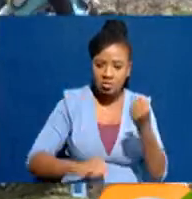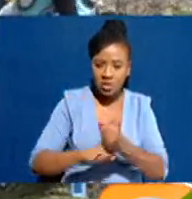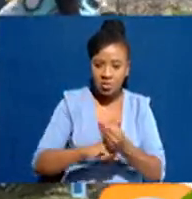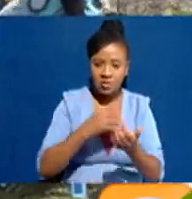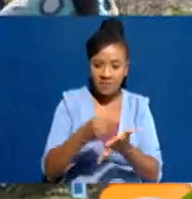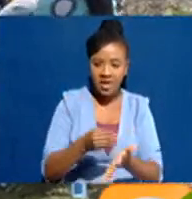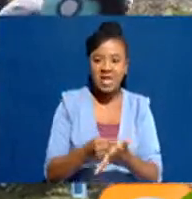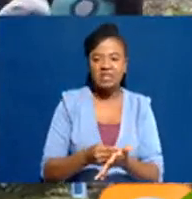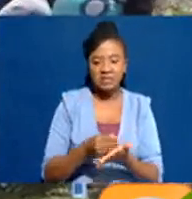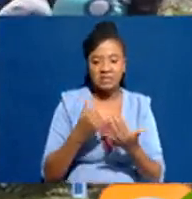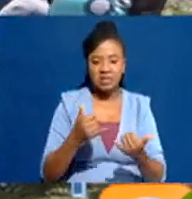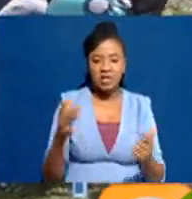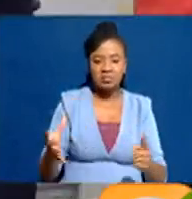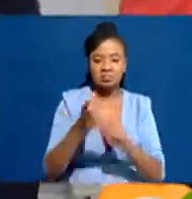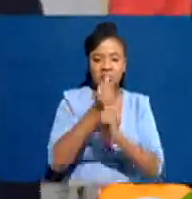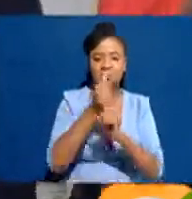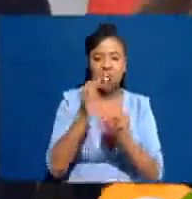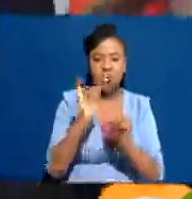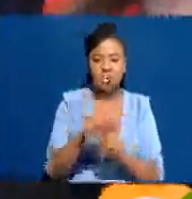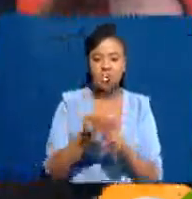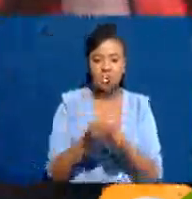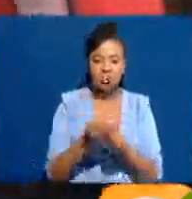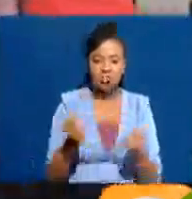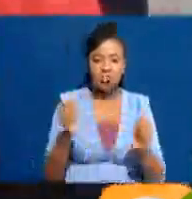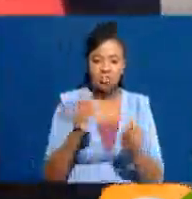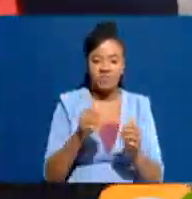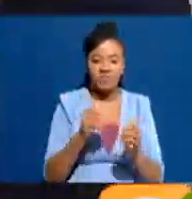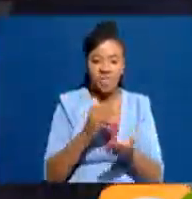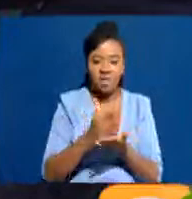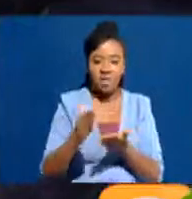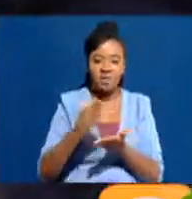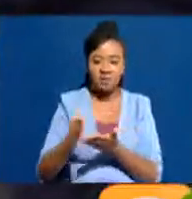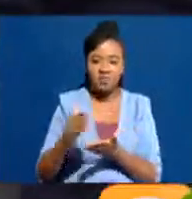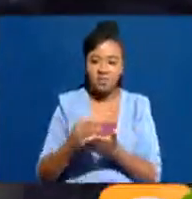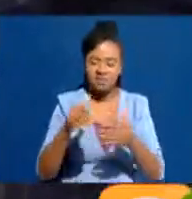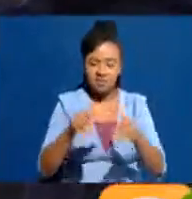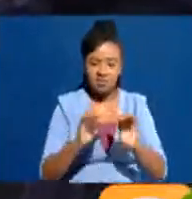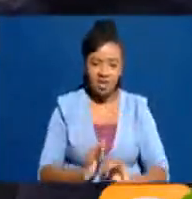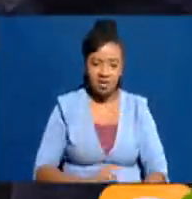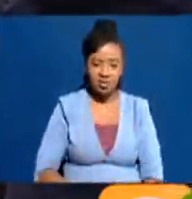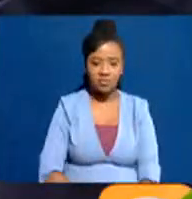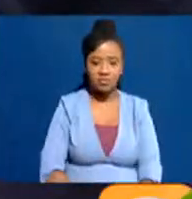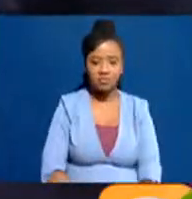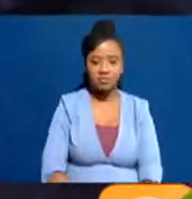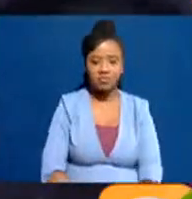assistance to them and settled the mortuary and burial expenses. Brenda Wanga, Citizen TV.